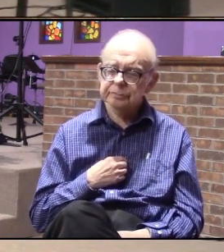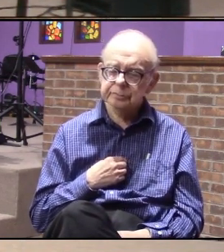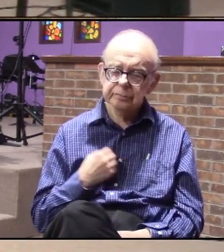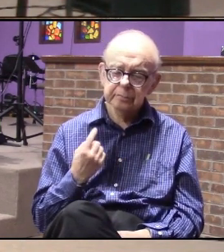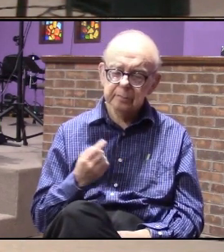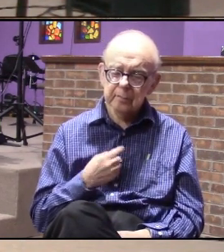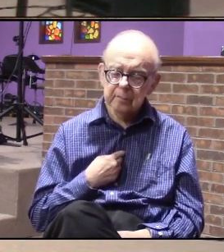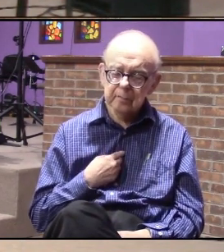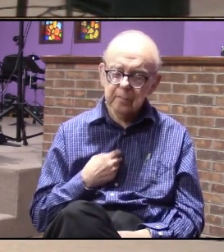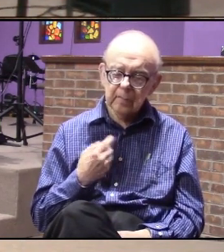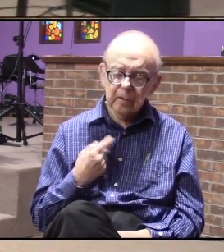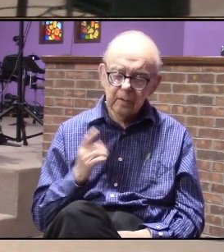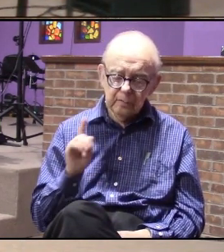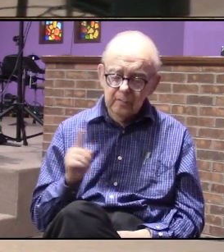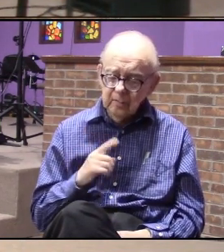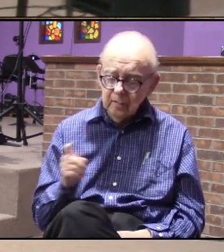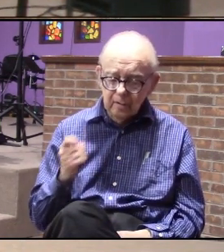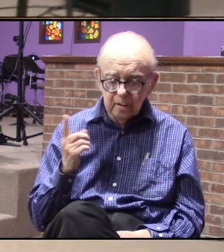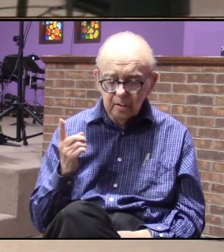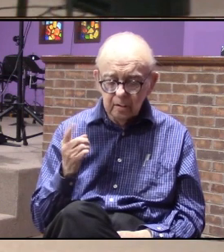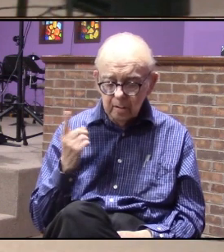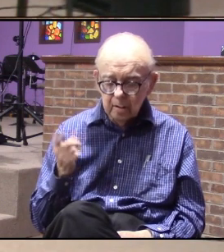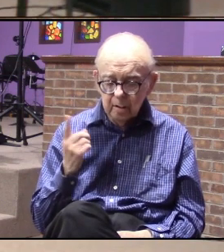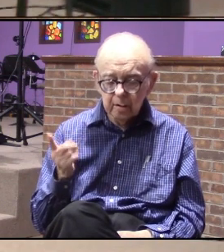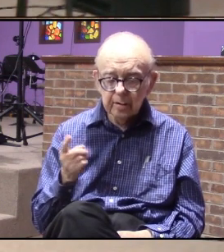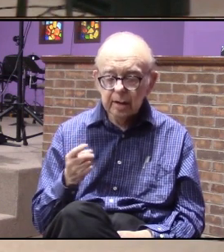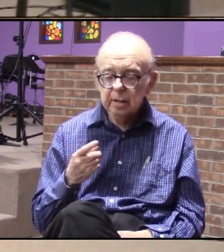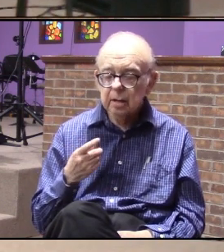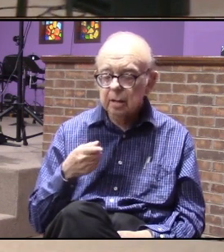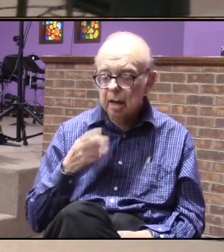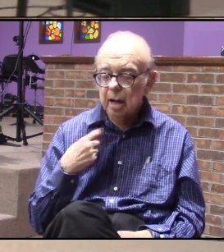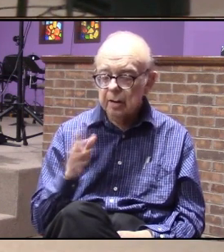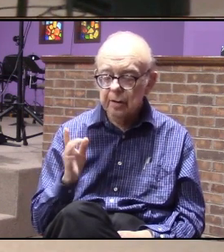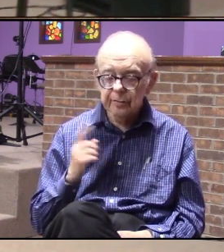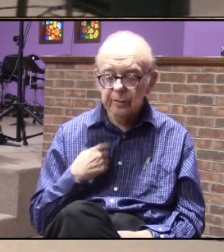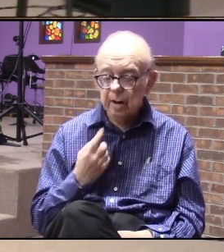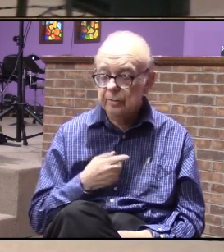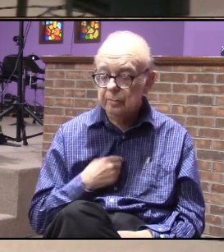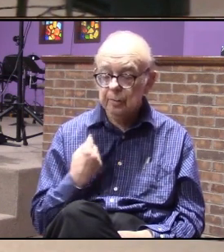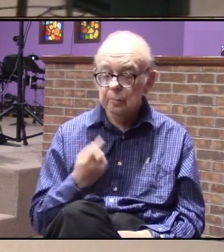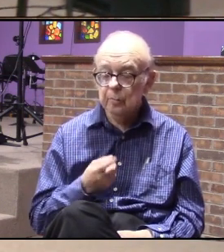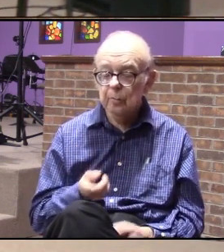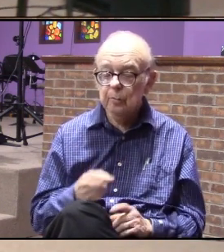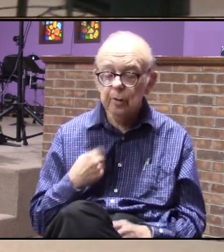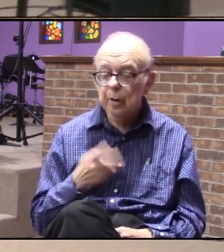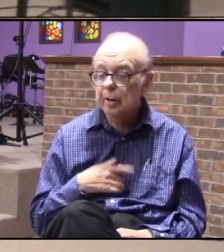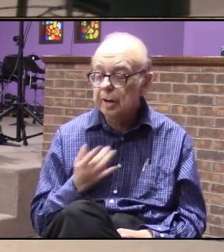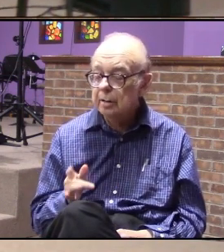We hurt for them. Don't you think that God hurts for us when we're hurting?